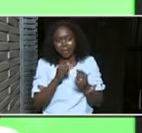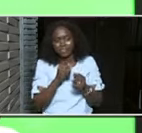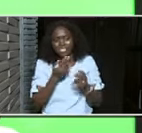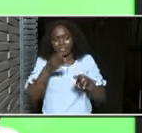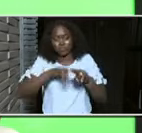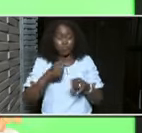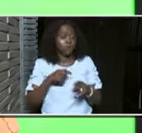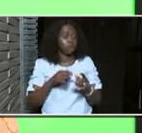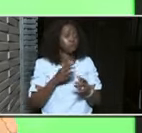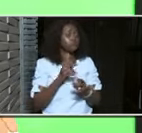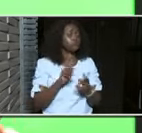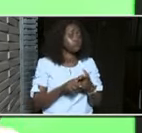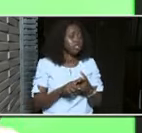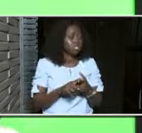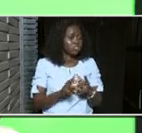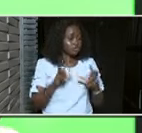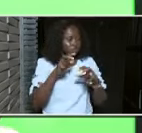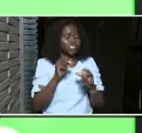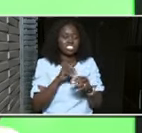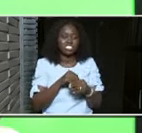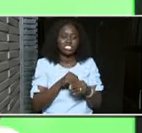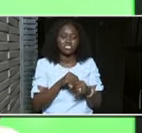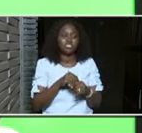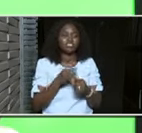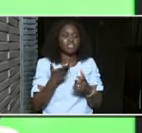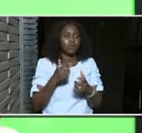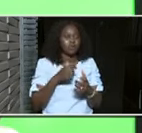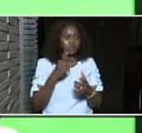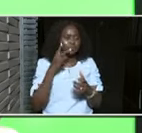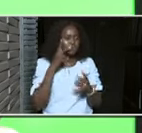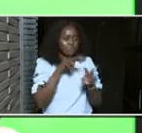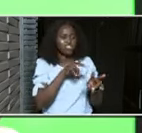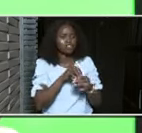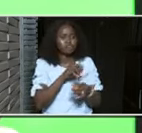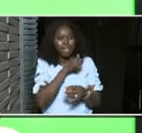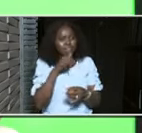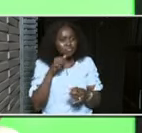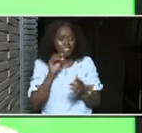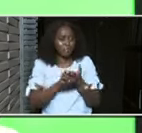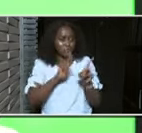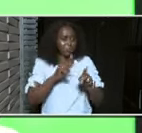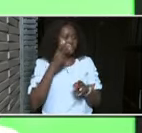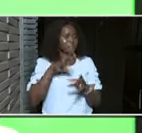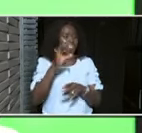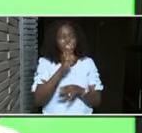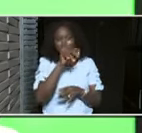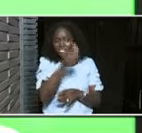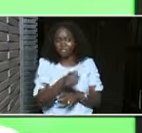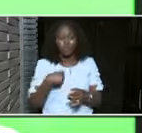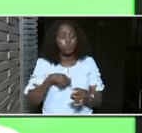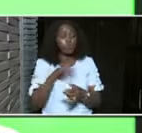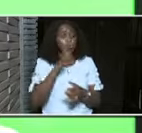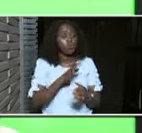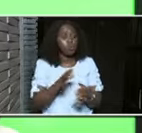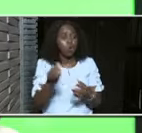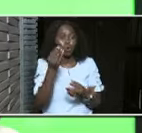ensure that there will be diversification into agriculture so people are able to find themselves. We will consume